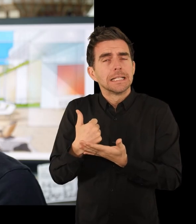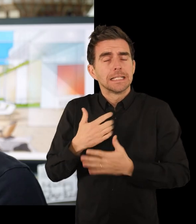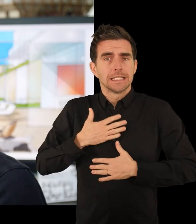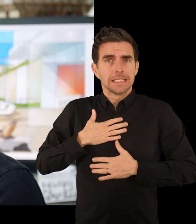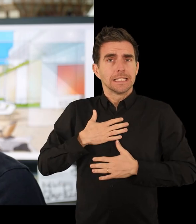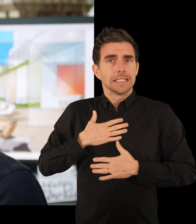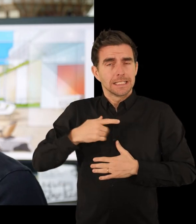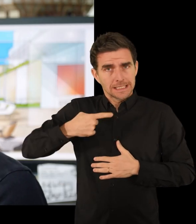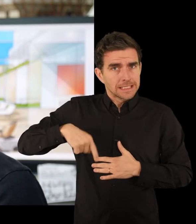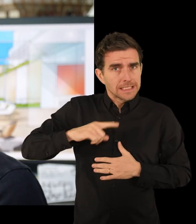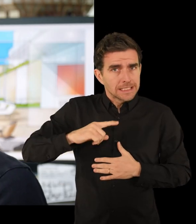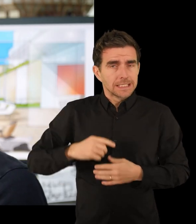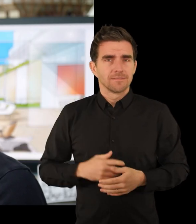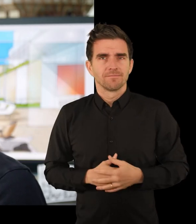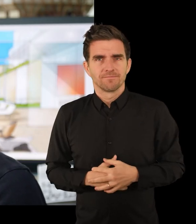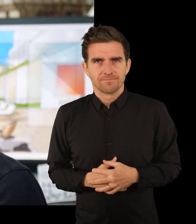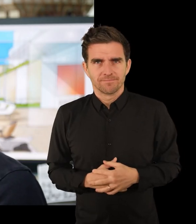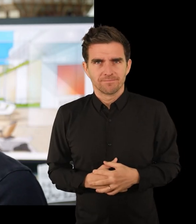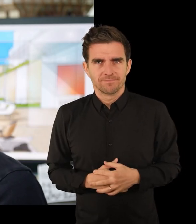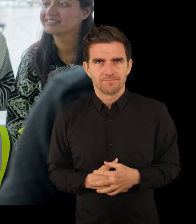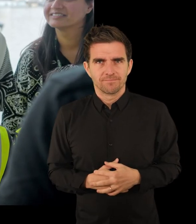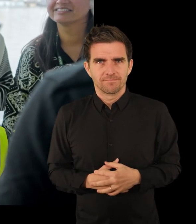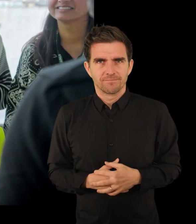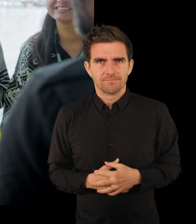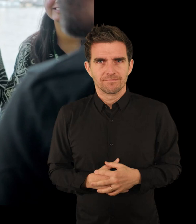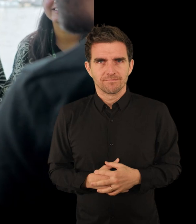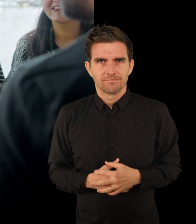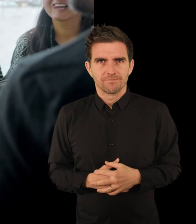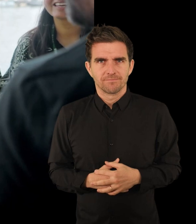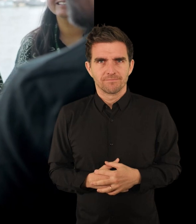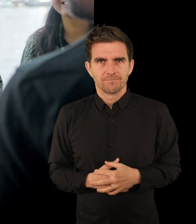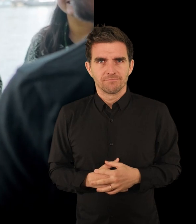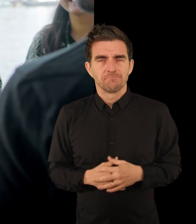Drawing's this amazing therapeutic tool. Yes.